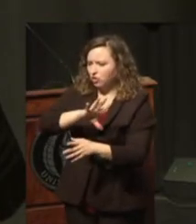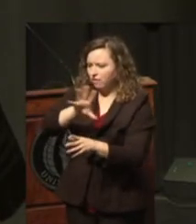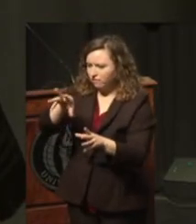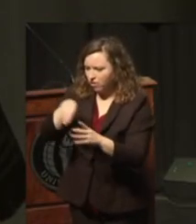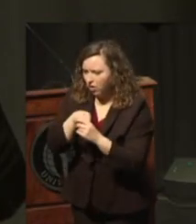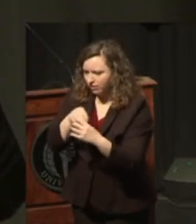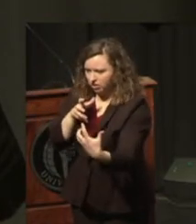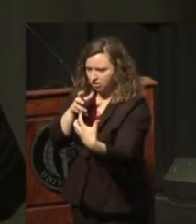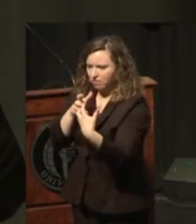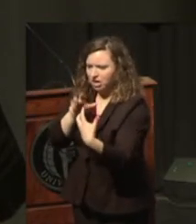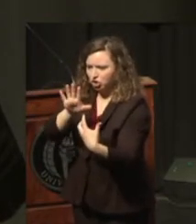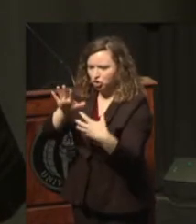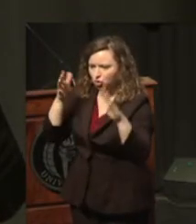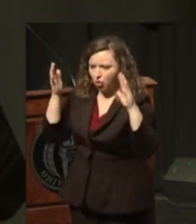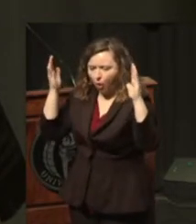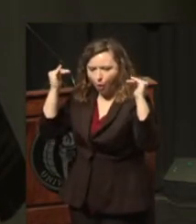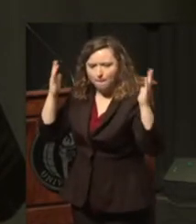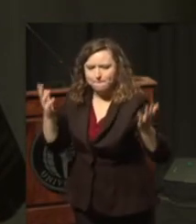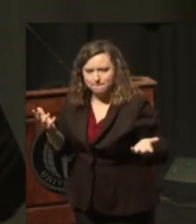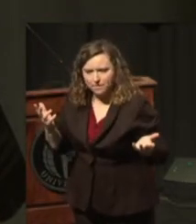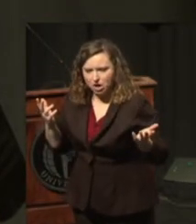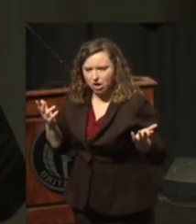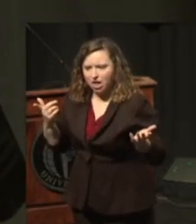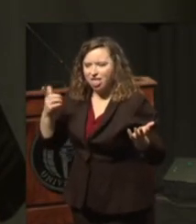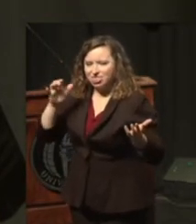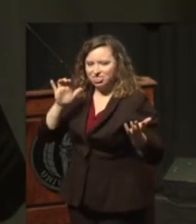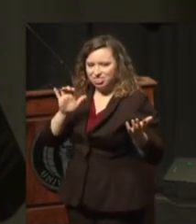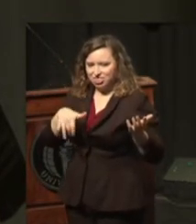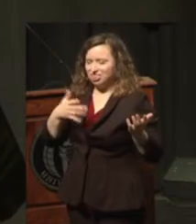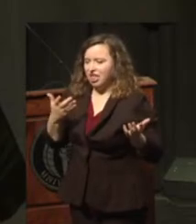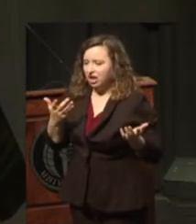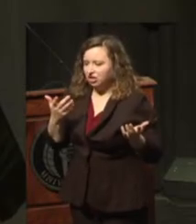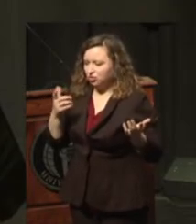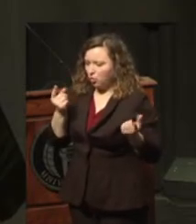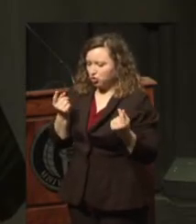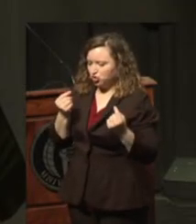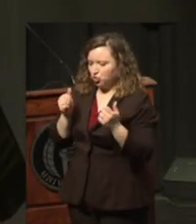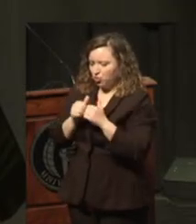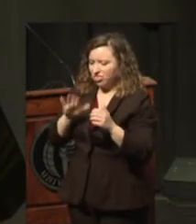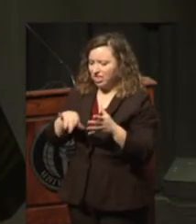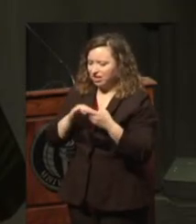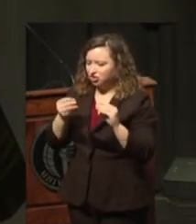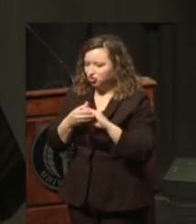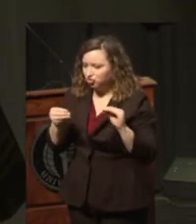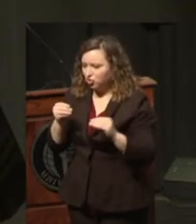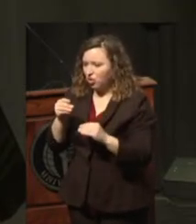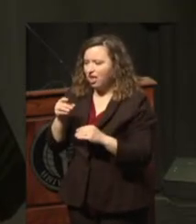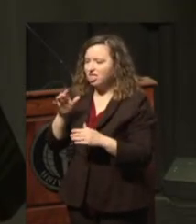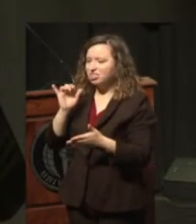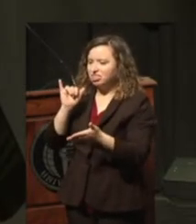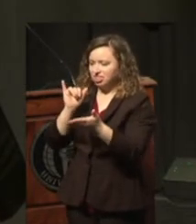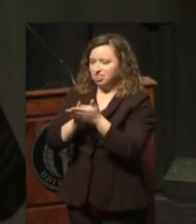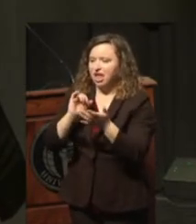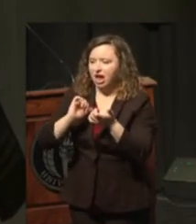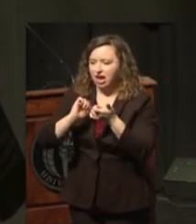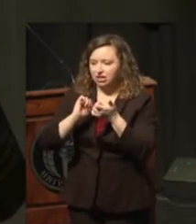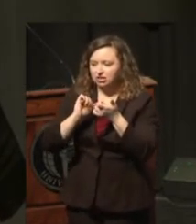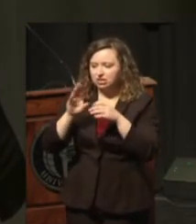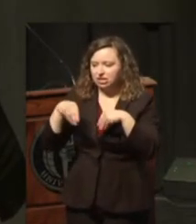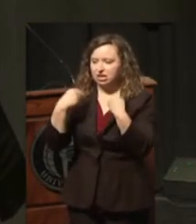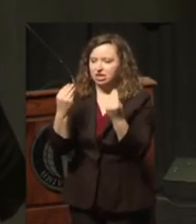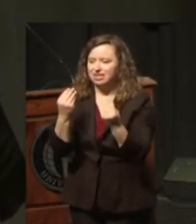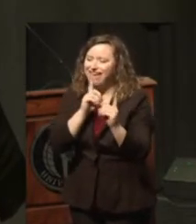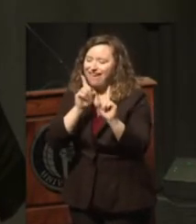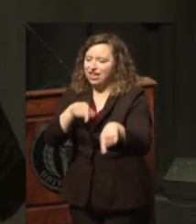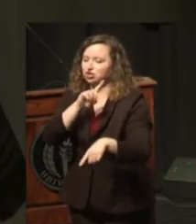time. That's what we glean to me from that story. That's how we answer that question, what do you do